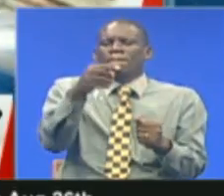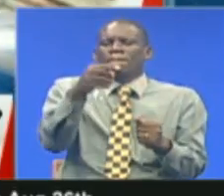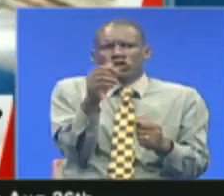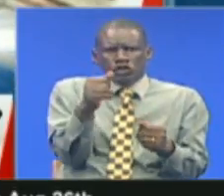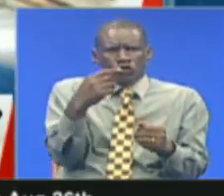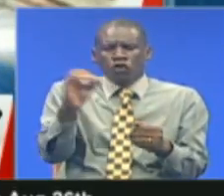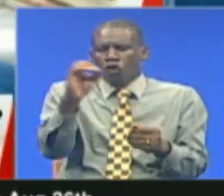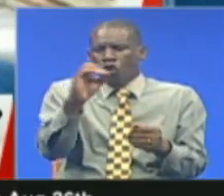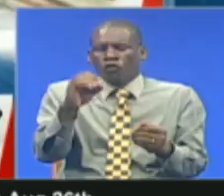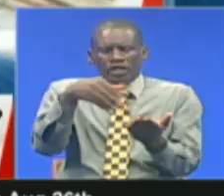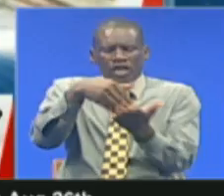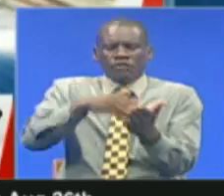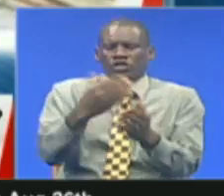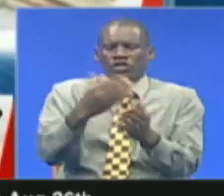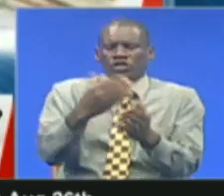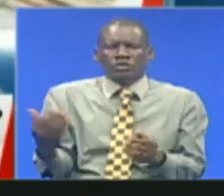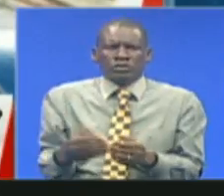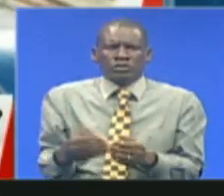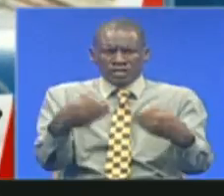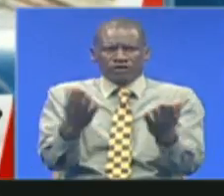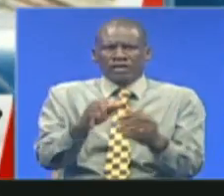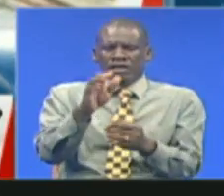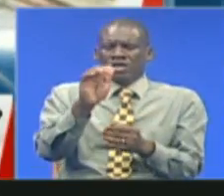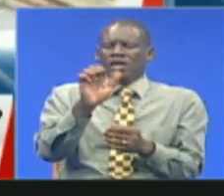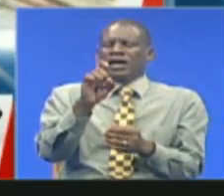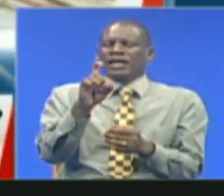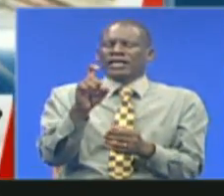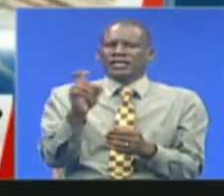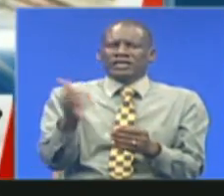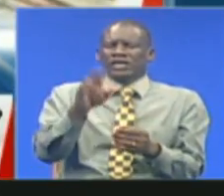orphans and vulnerable children. Alex Mwangi, NTV.